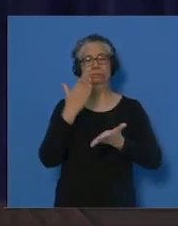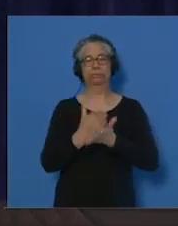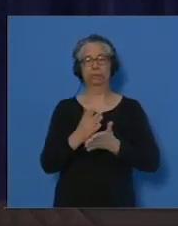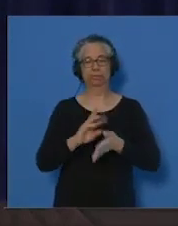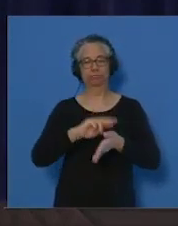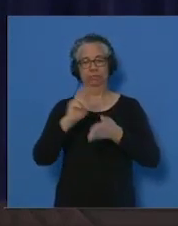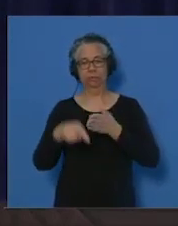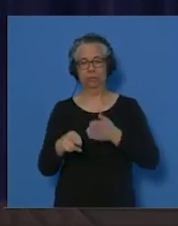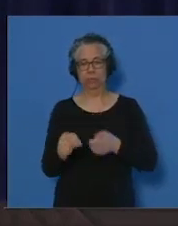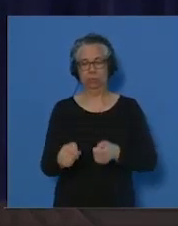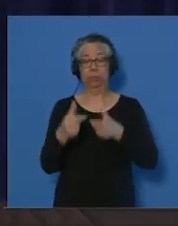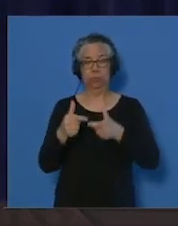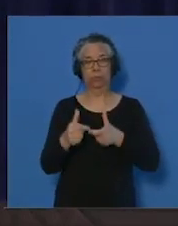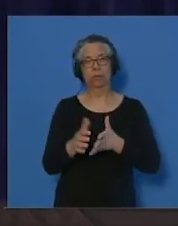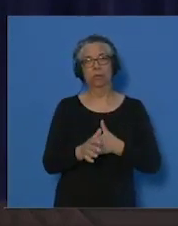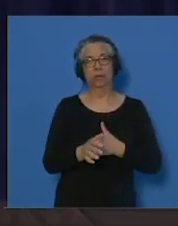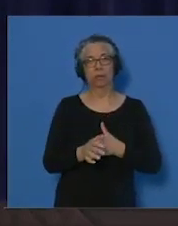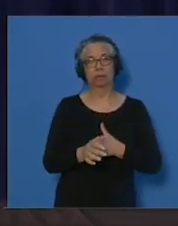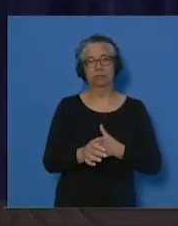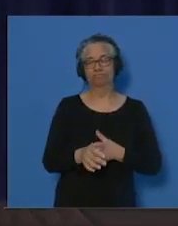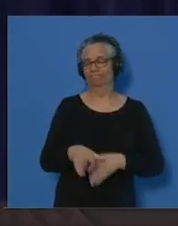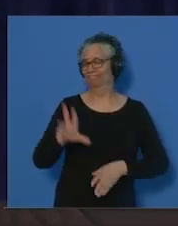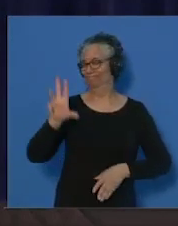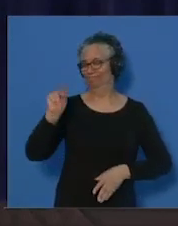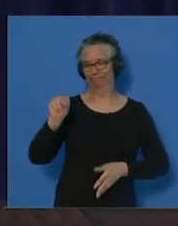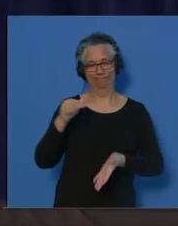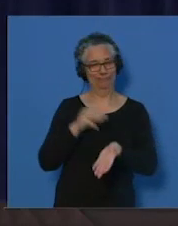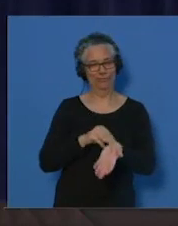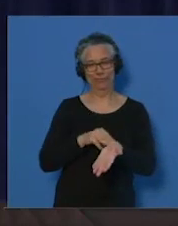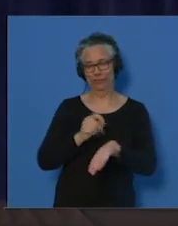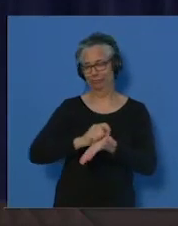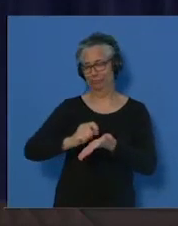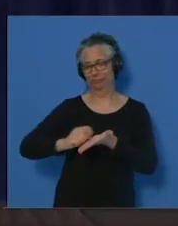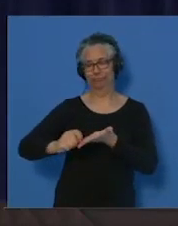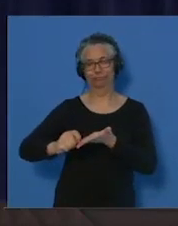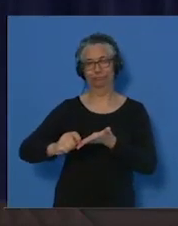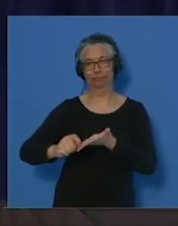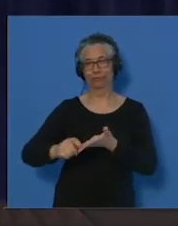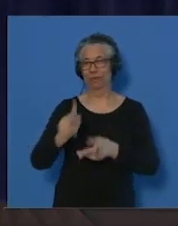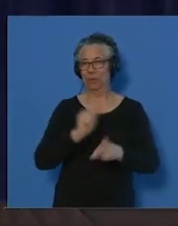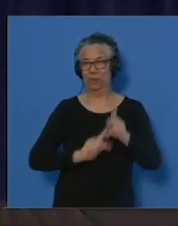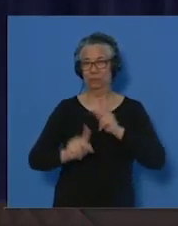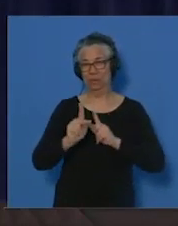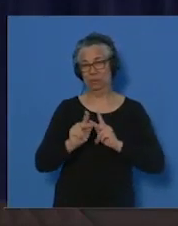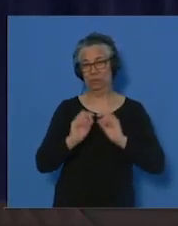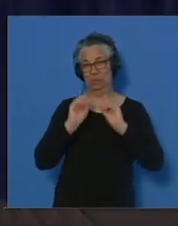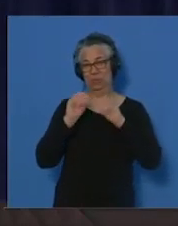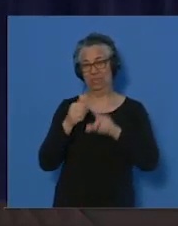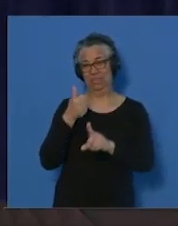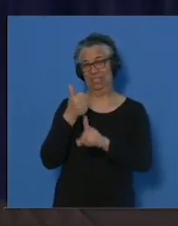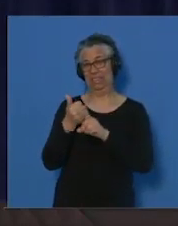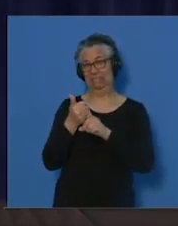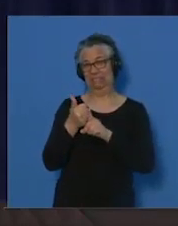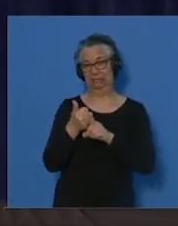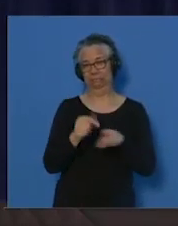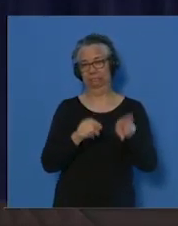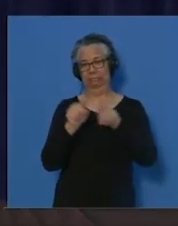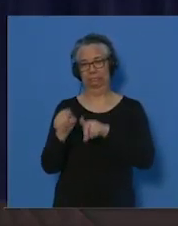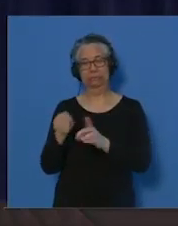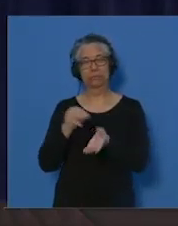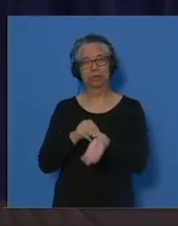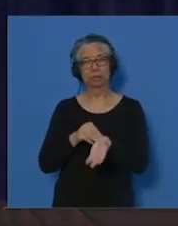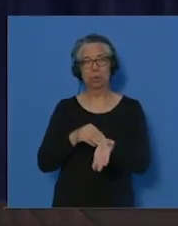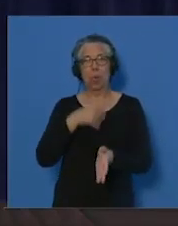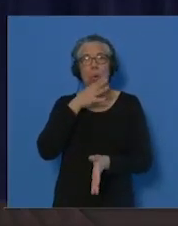sent quickly include no doctor listed, people listing themselves as their doctor, and